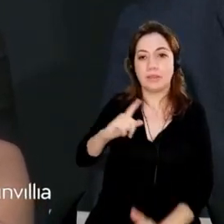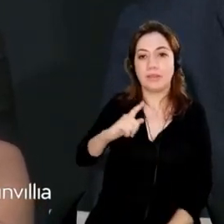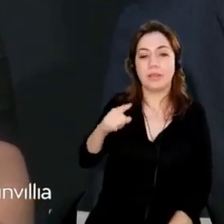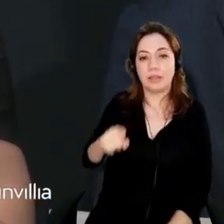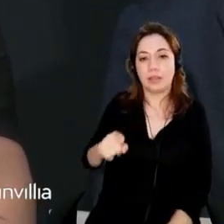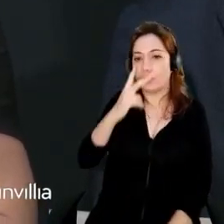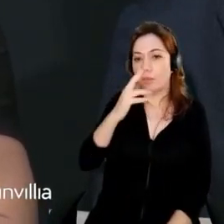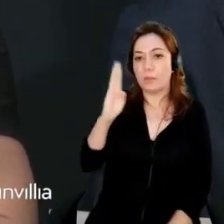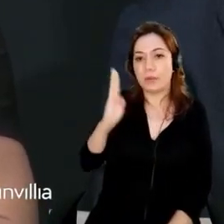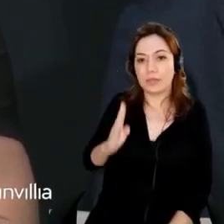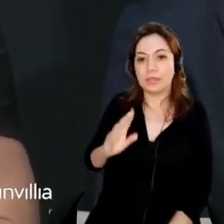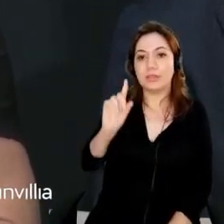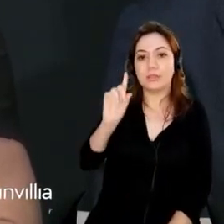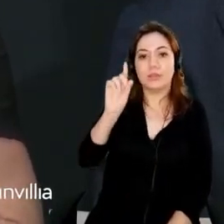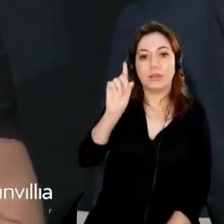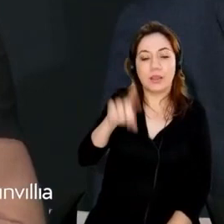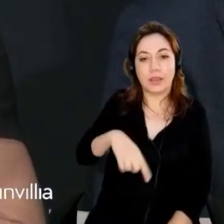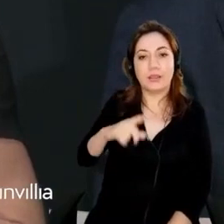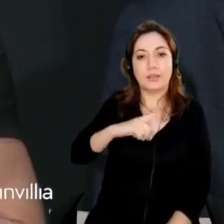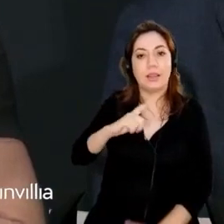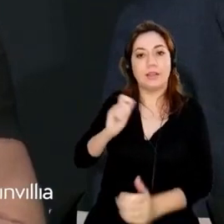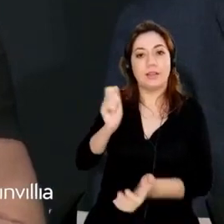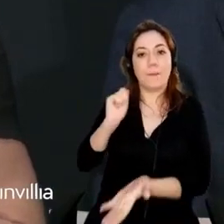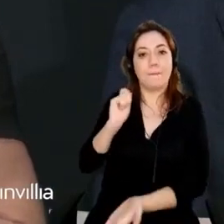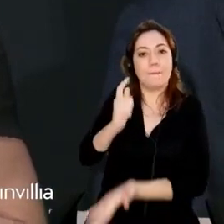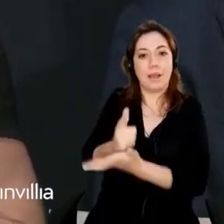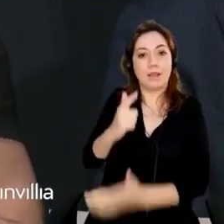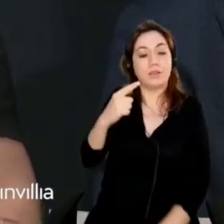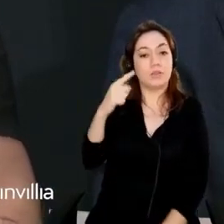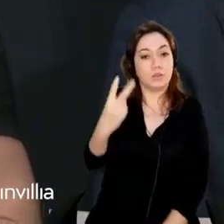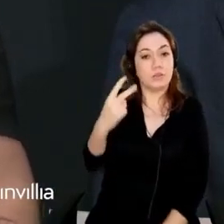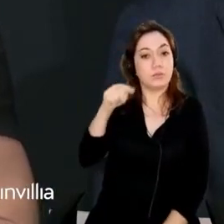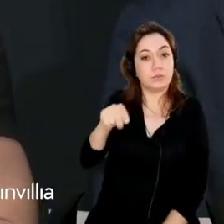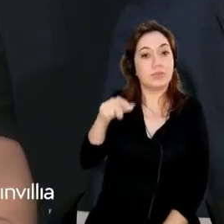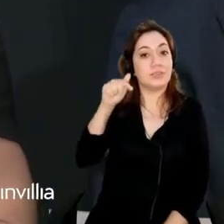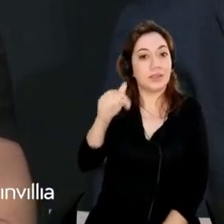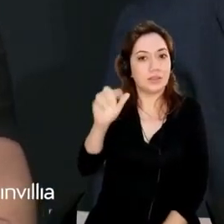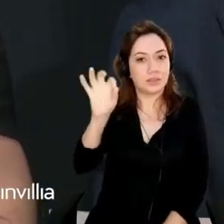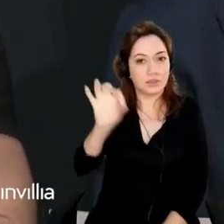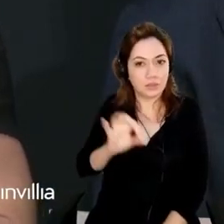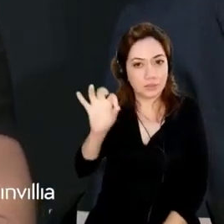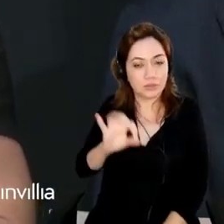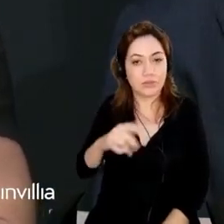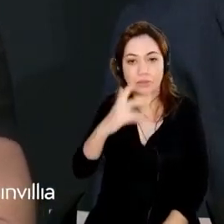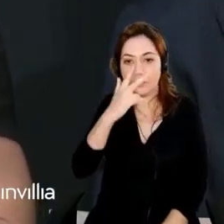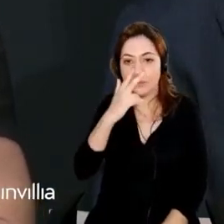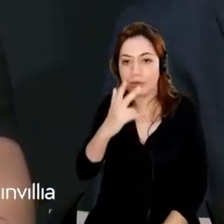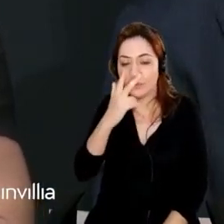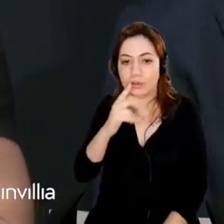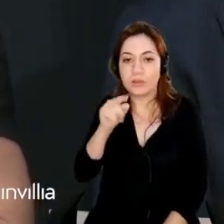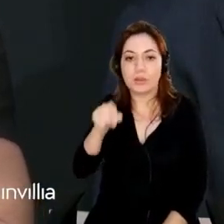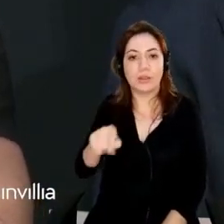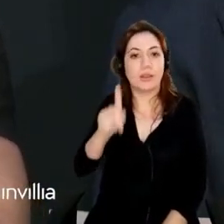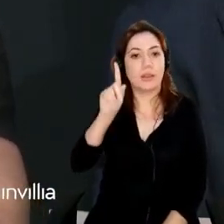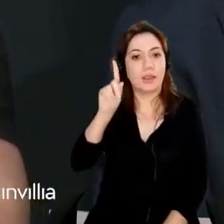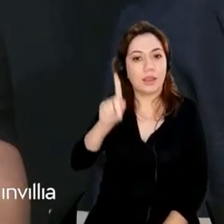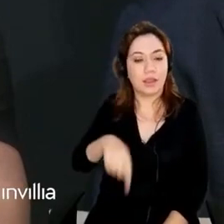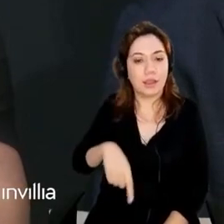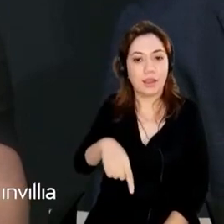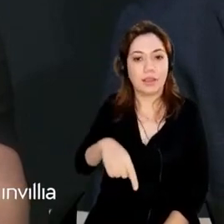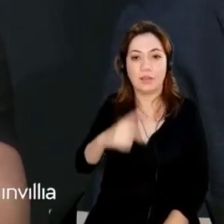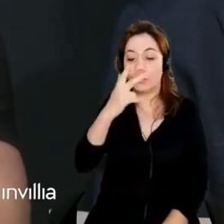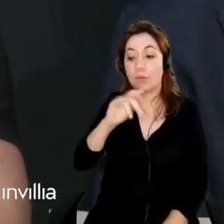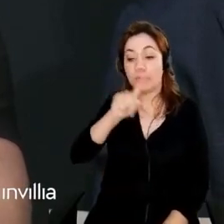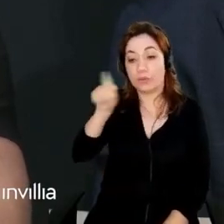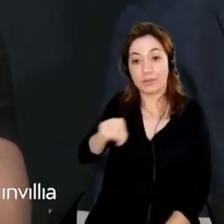2.7%, and my total asset size in US dollar is around 10 billion. Itaú is 250